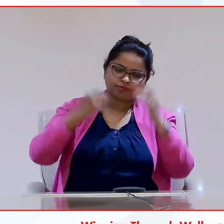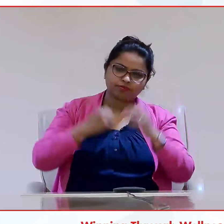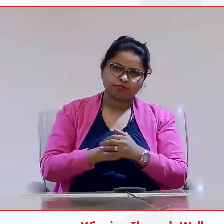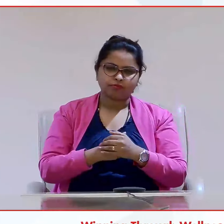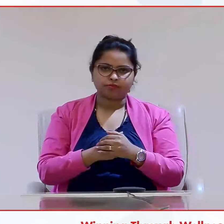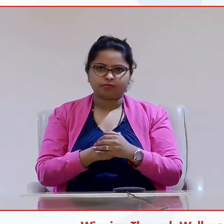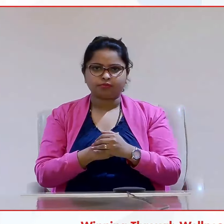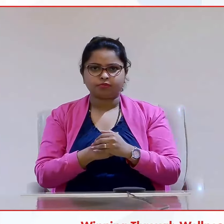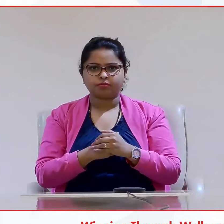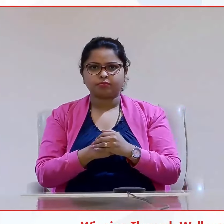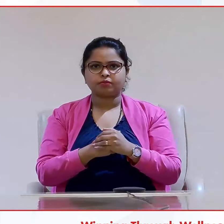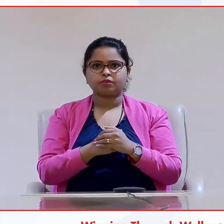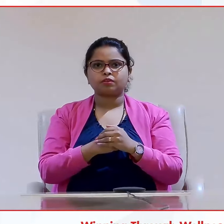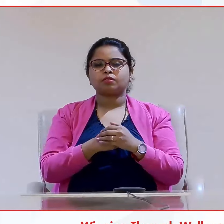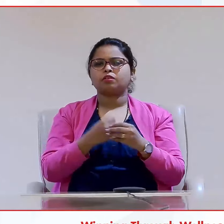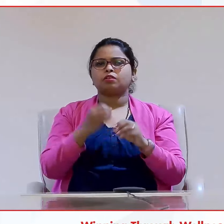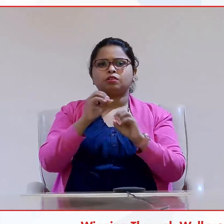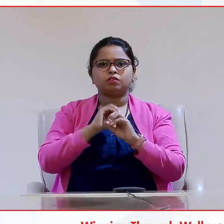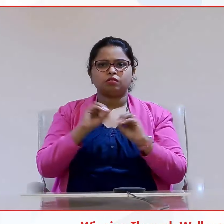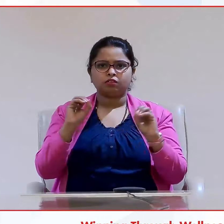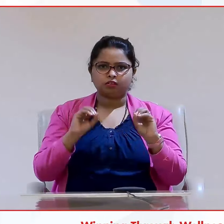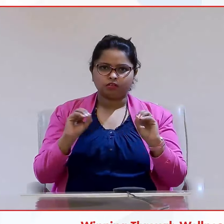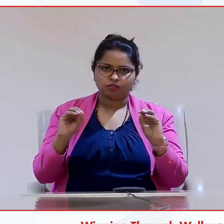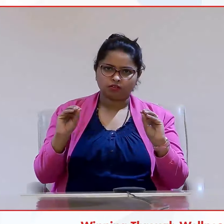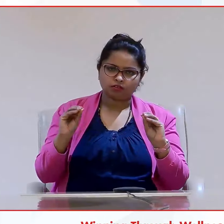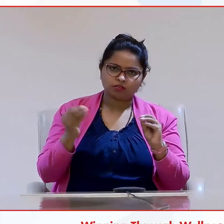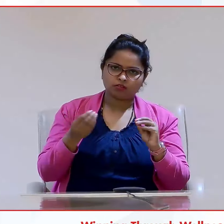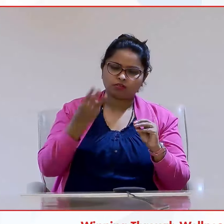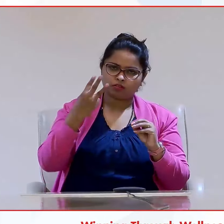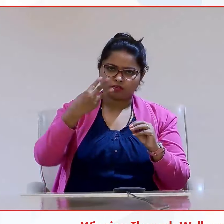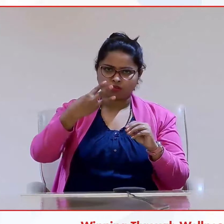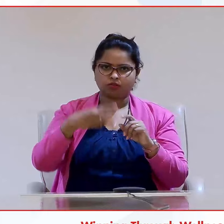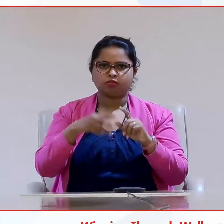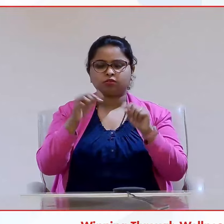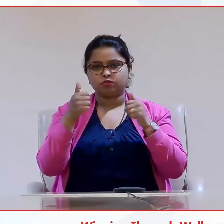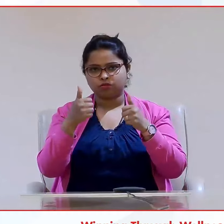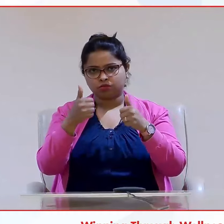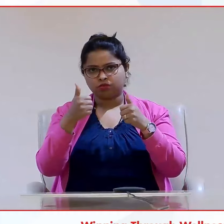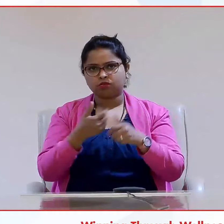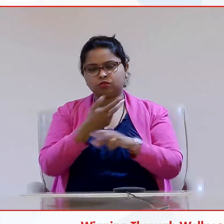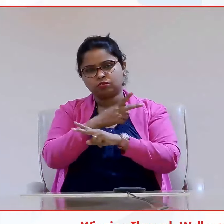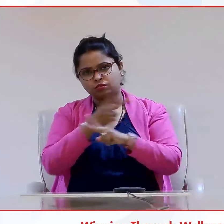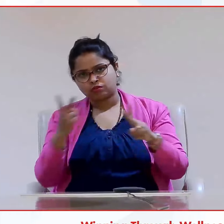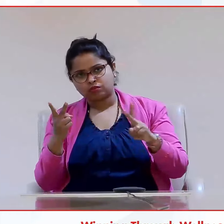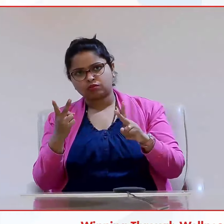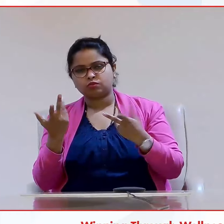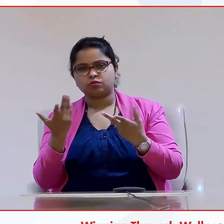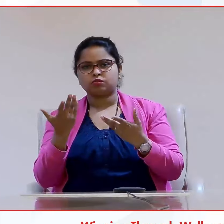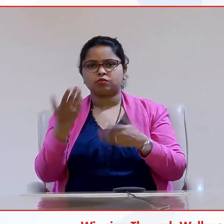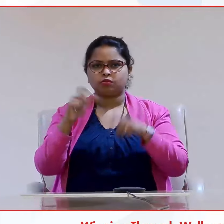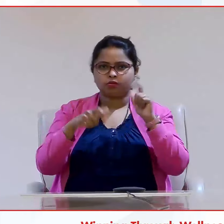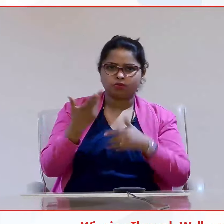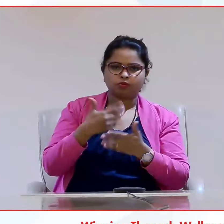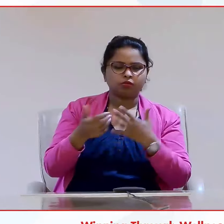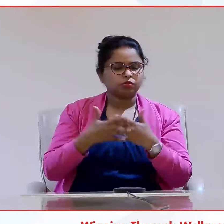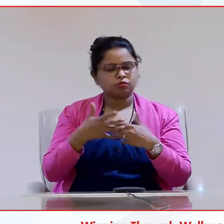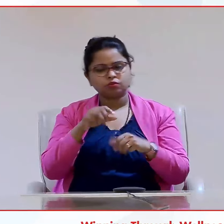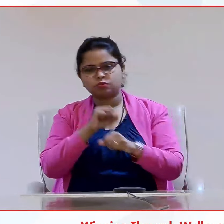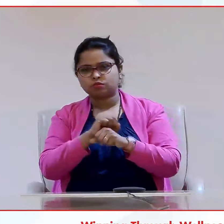So there is nothing like what is better. All three are good for different people, different strokes. So whatever works for you.